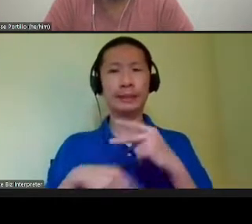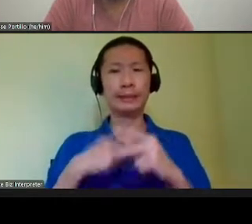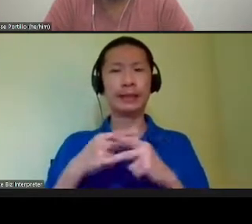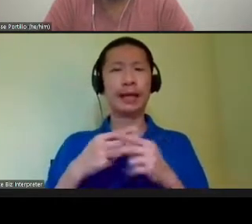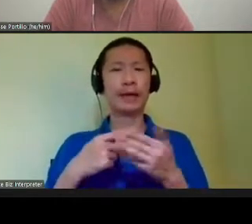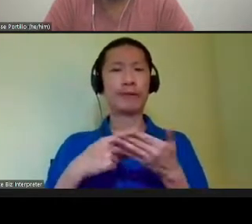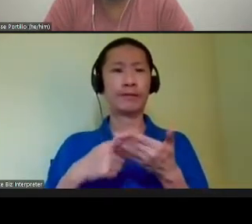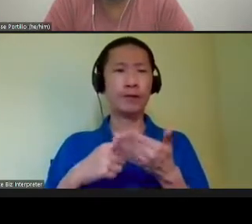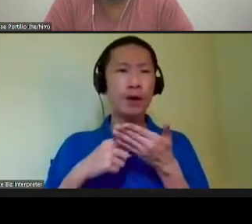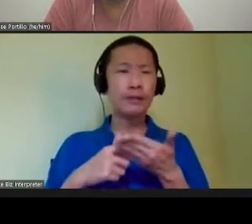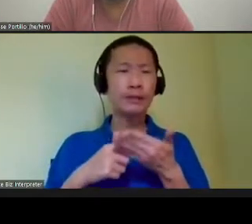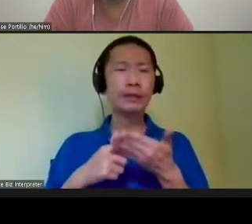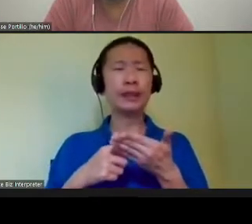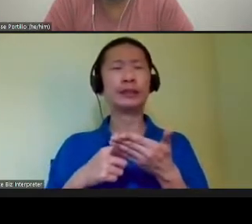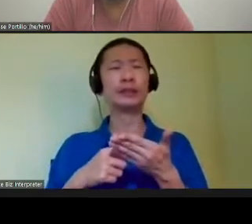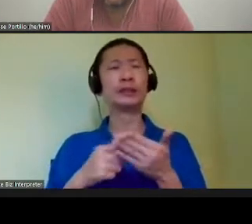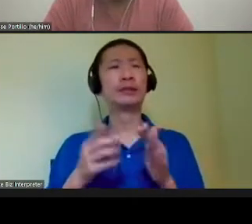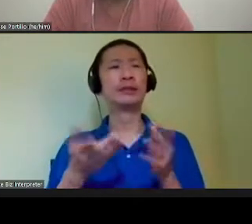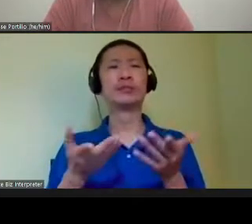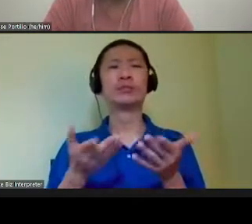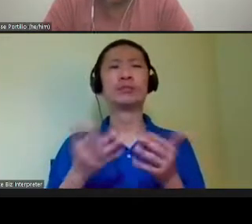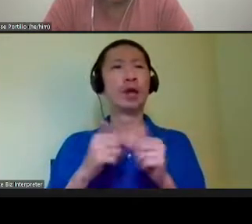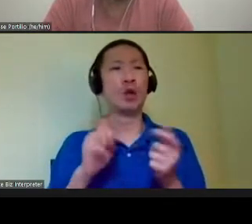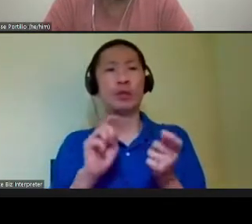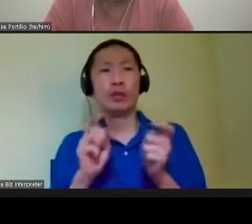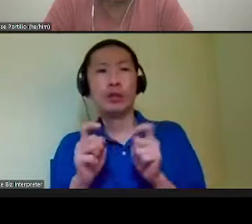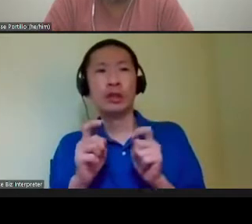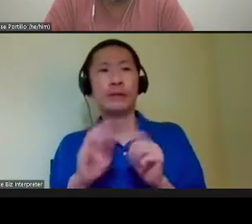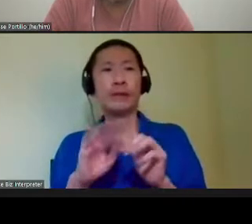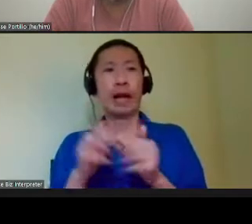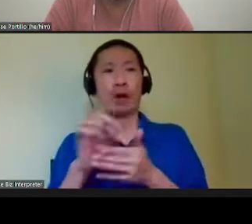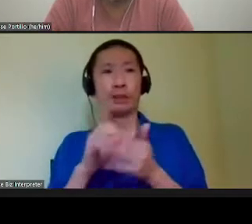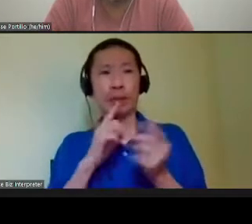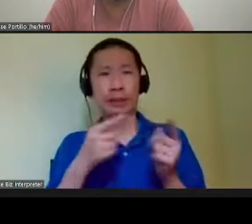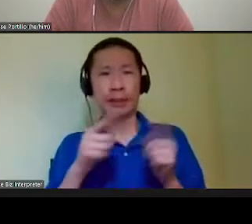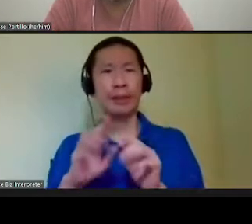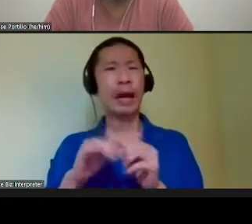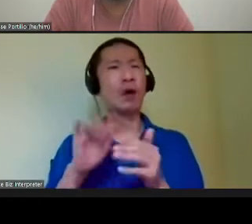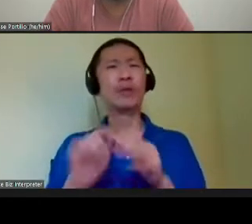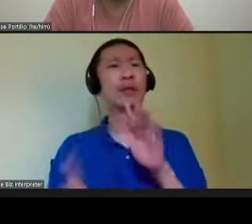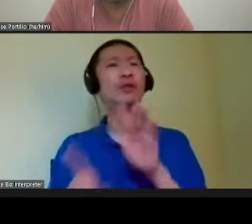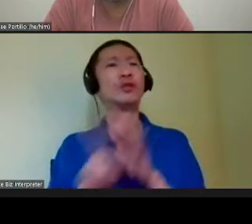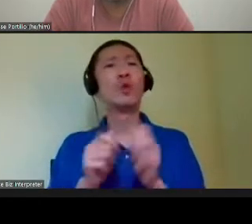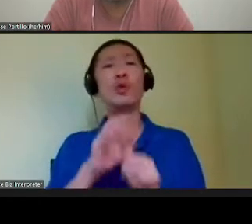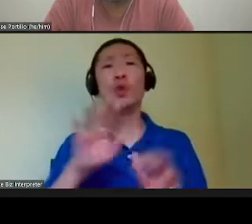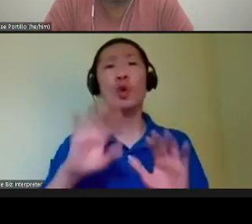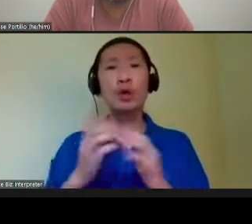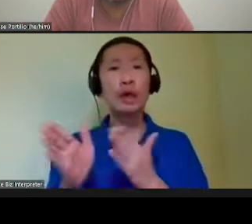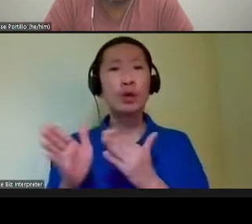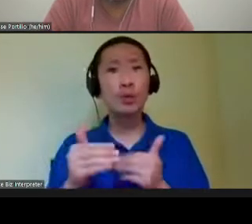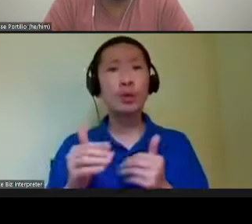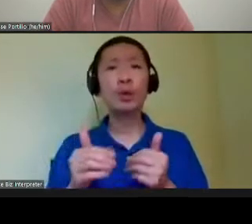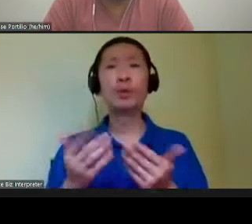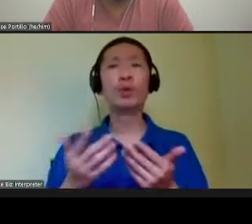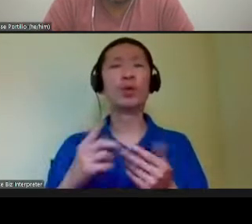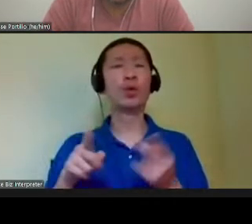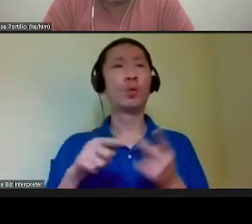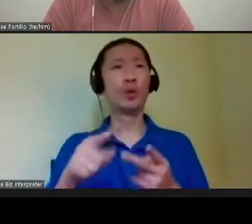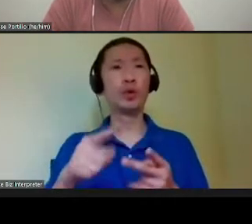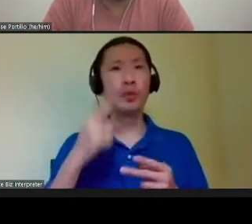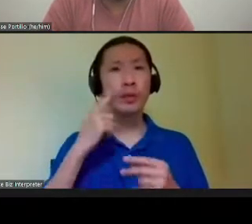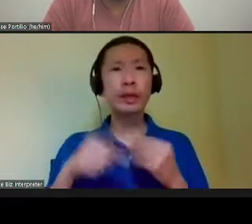and ways in which we're shifting the way design is happening? How is that showing up in your classroom or when you're thinking about being